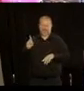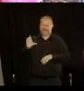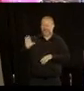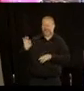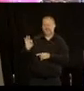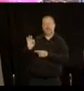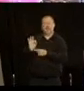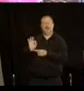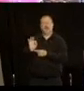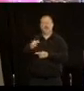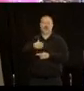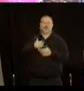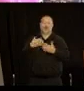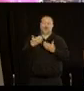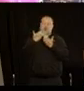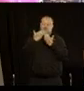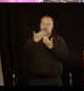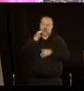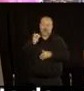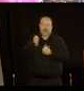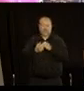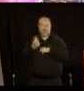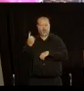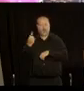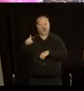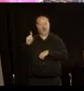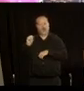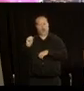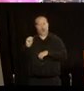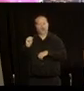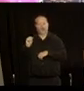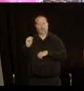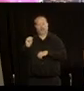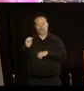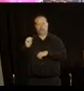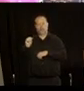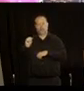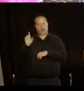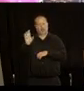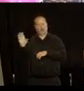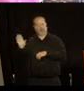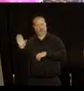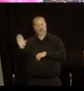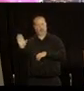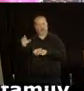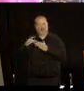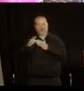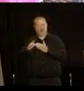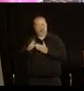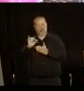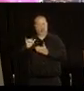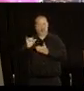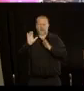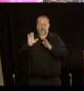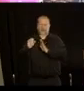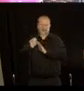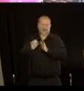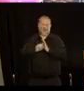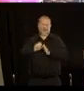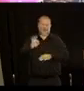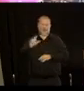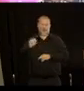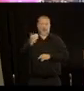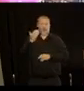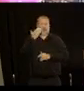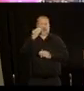Families. So I am so, so grateful for everything that they give in terms of their leadership for this great state. I know